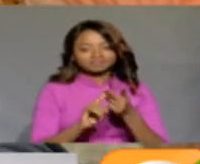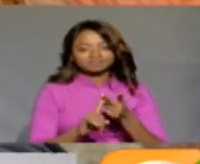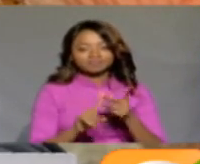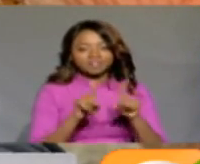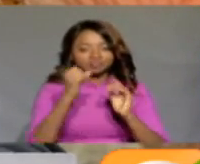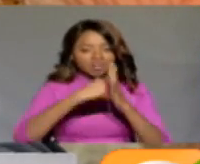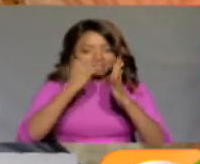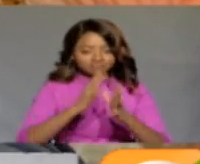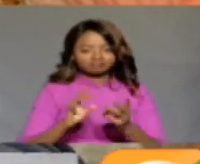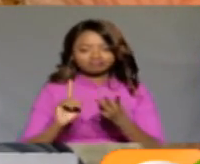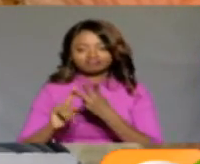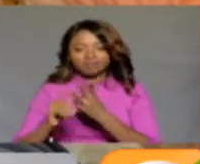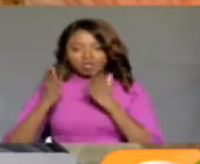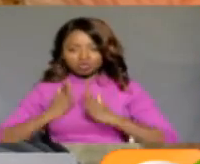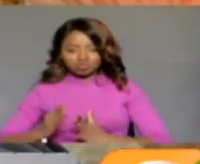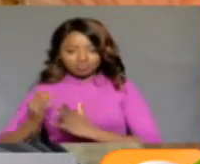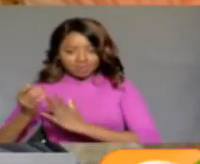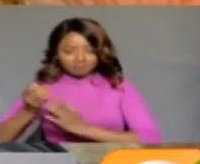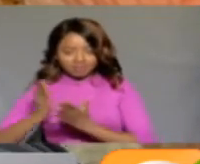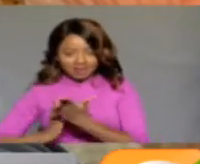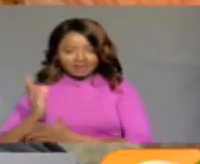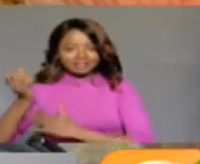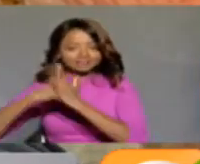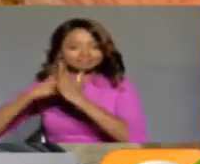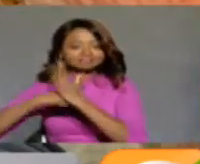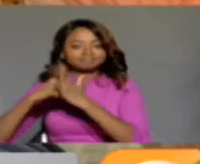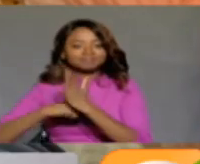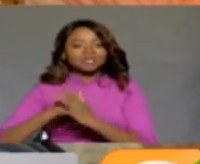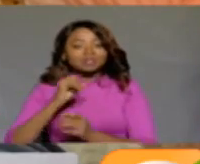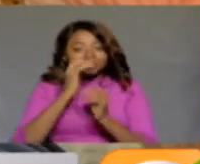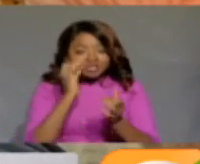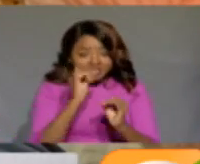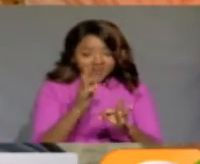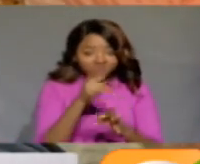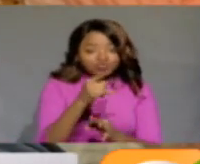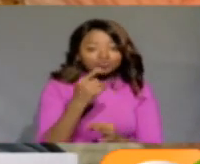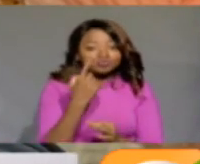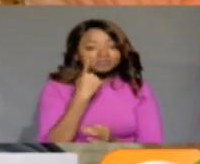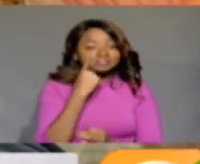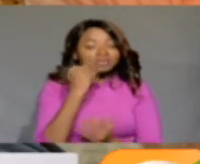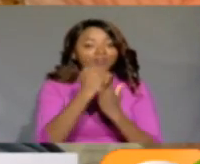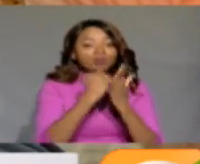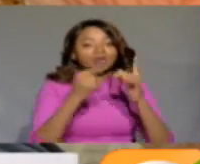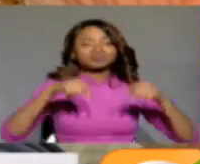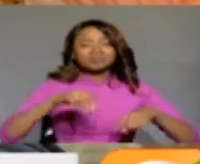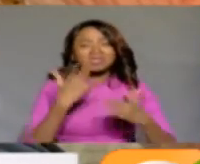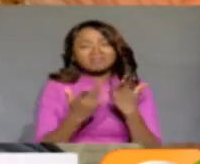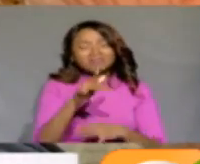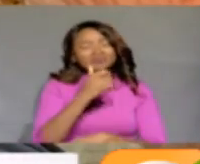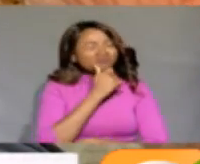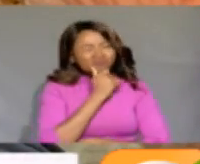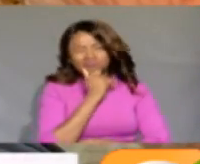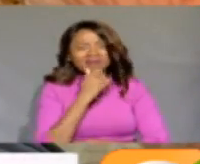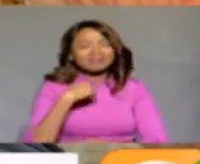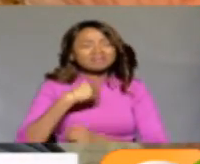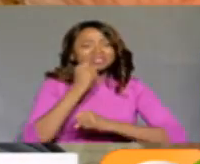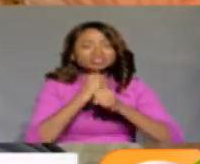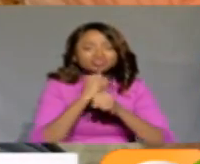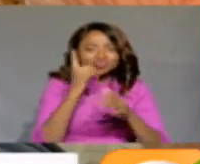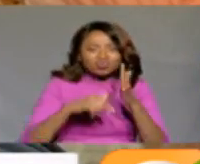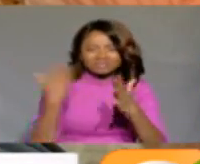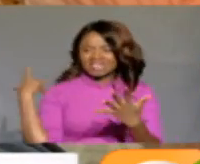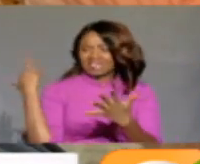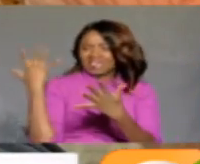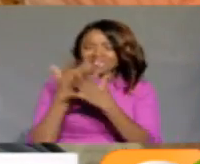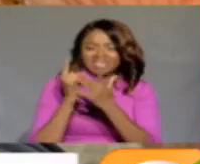Kissinger, Advocate, and Okiya Omtatah, Human Rights Activist. If you're watching this program tonight and you're wondering what to do with the legal battles that have taken so